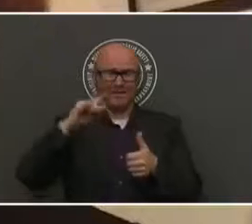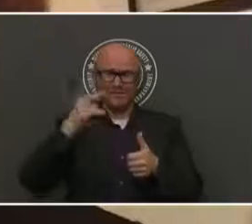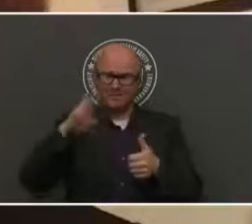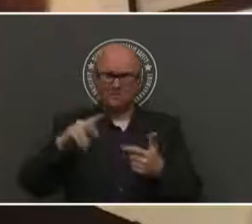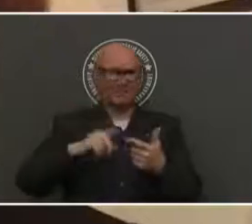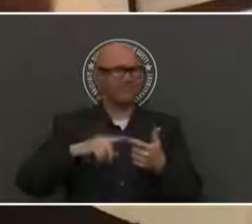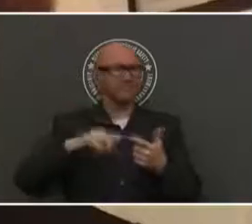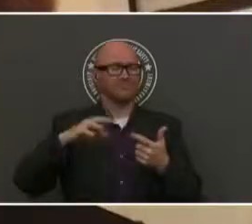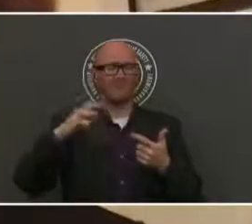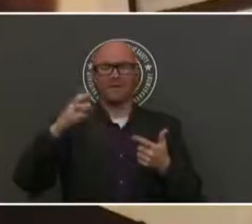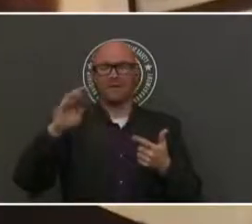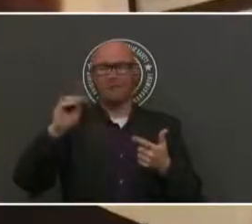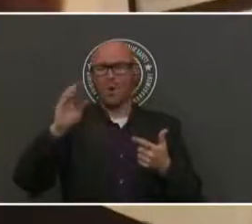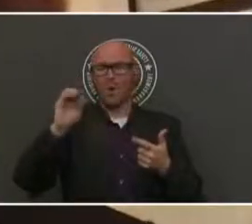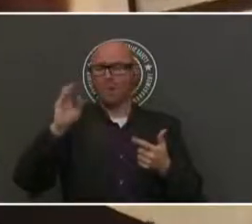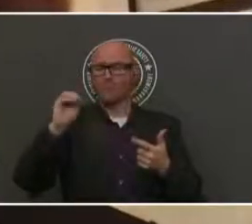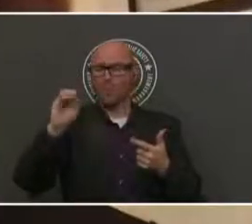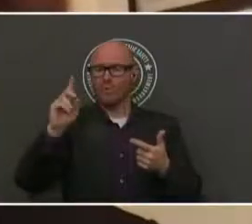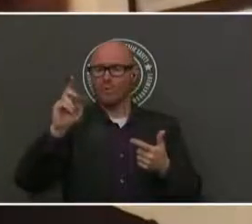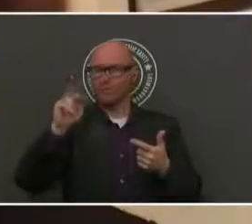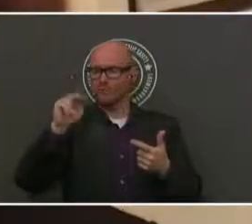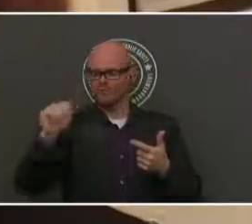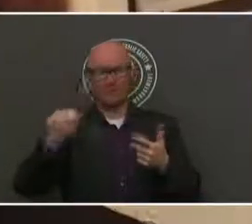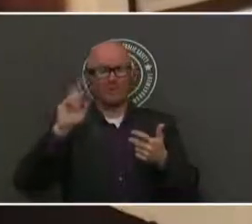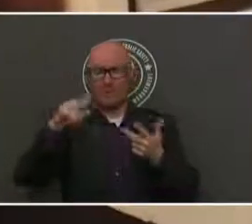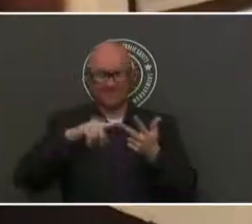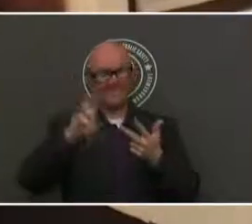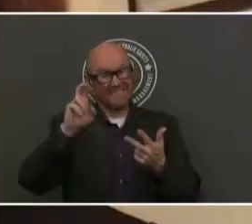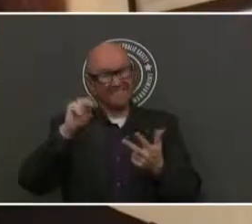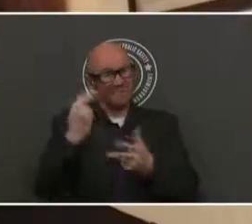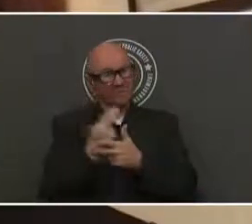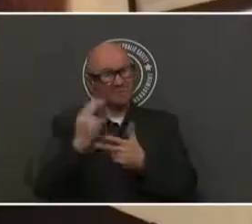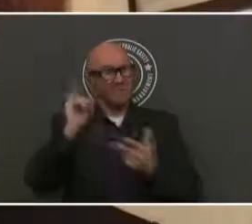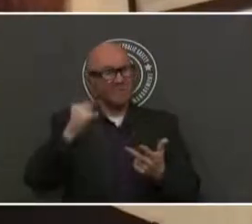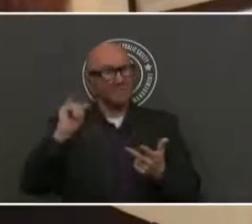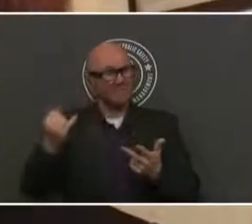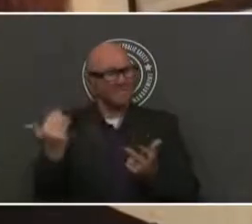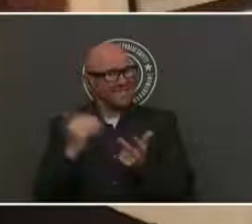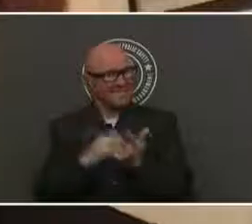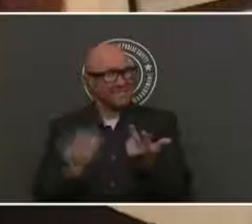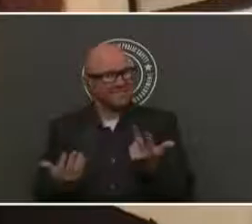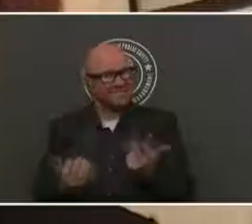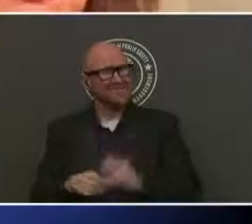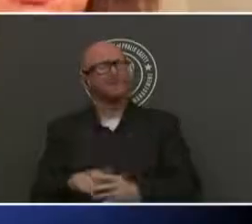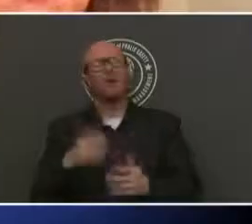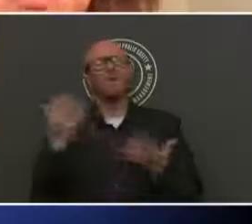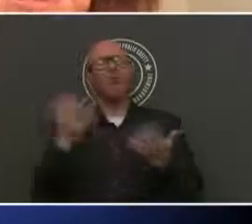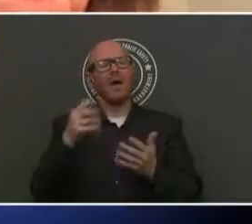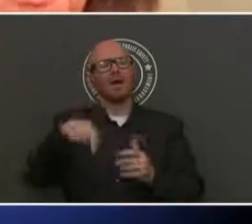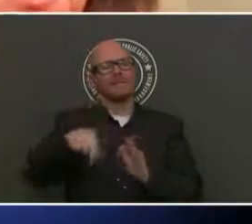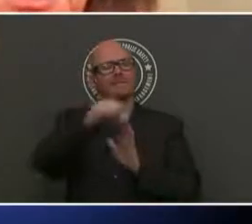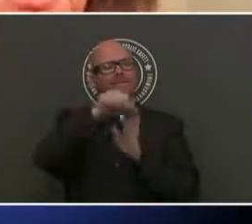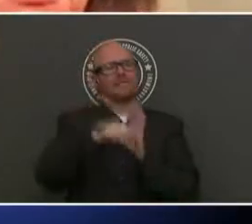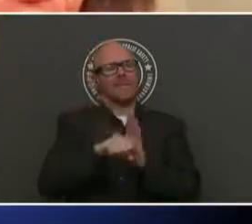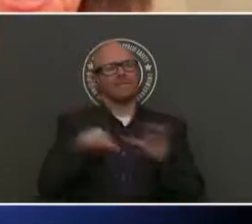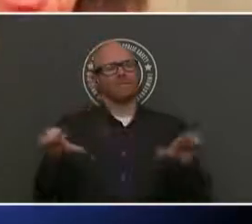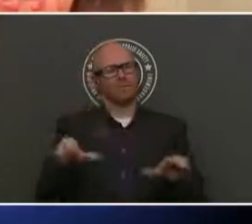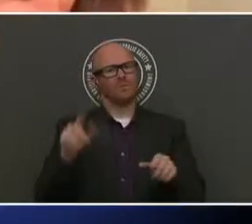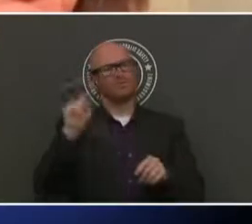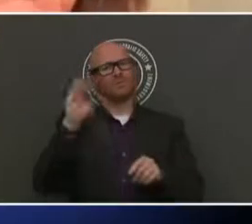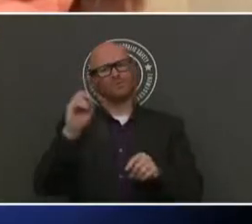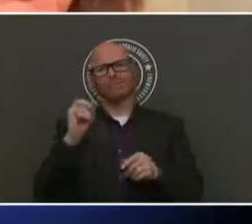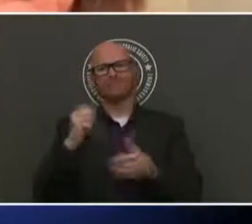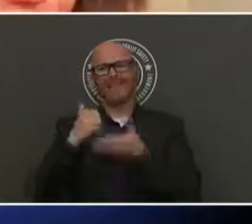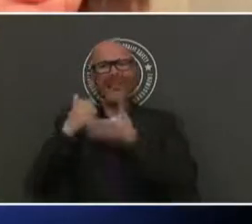is lifted or partially lifted, or go ahead and get the other? So what is the state doing specifically to